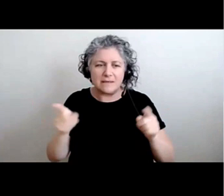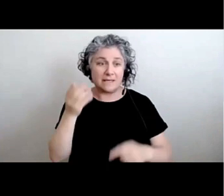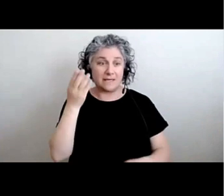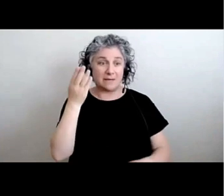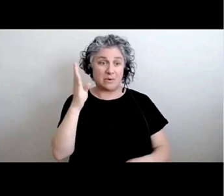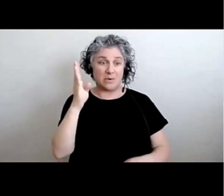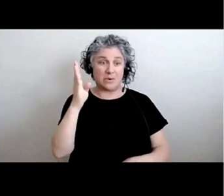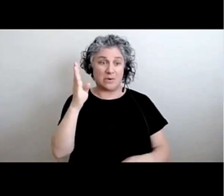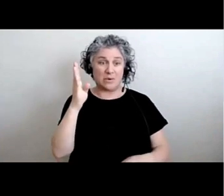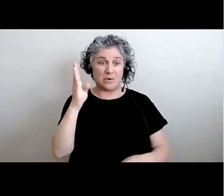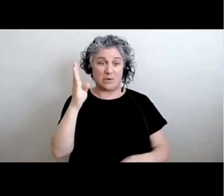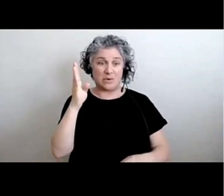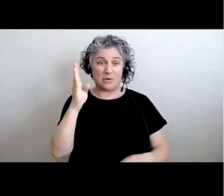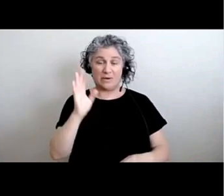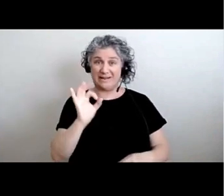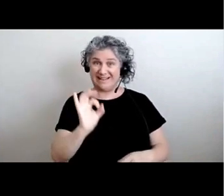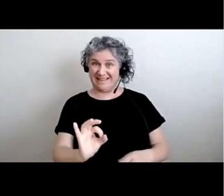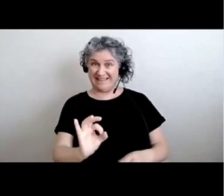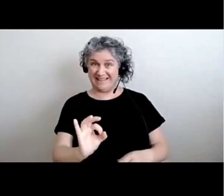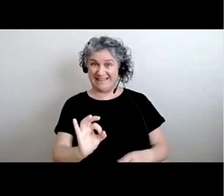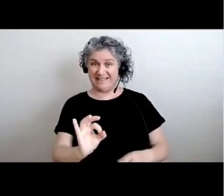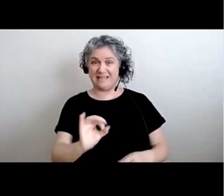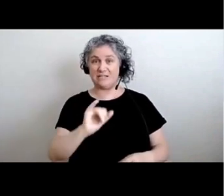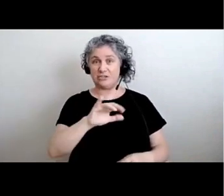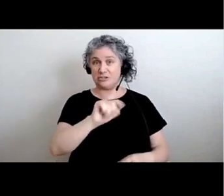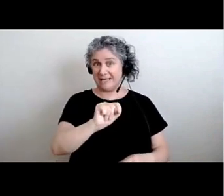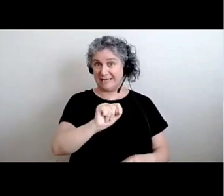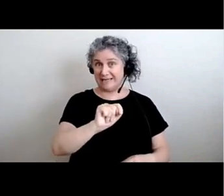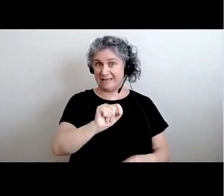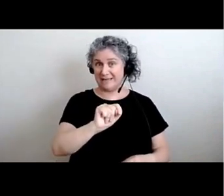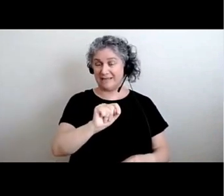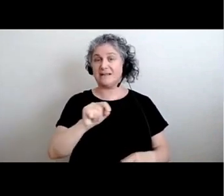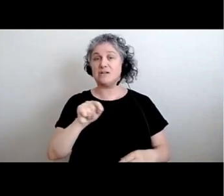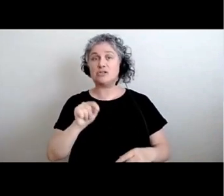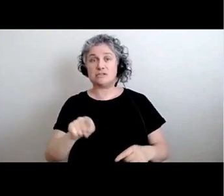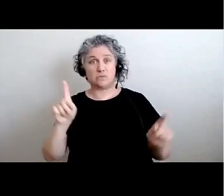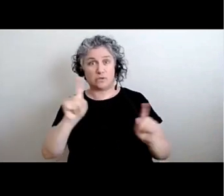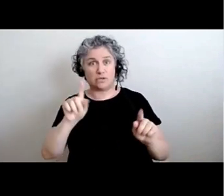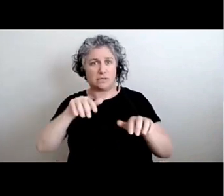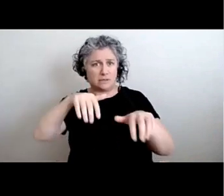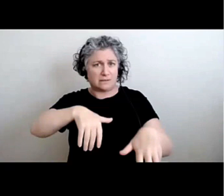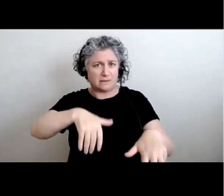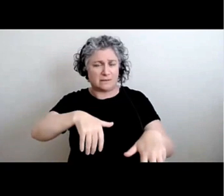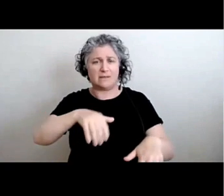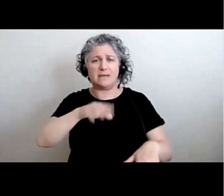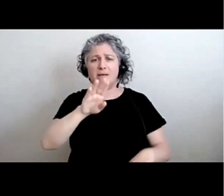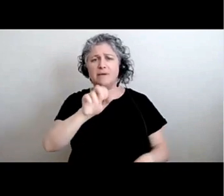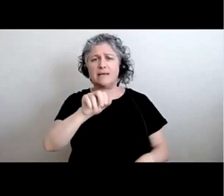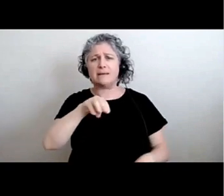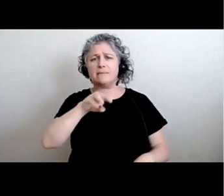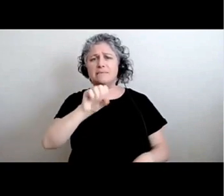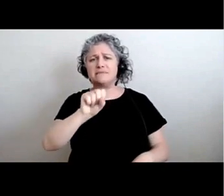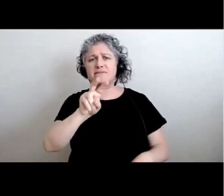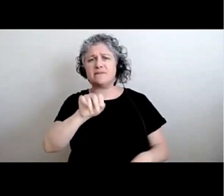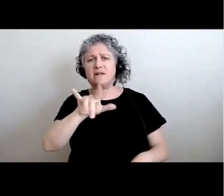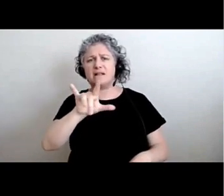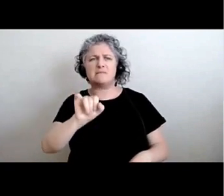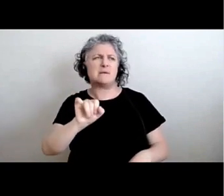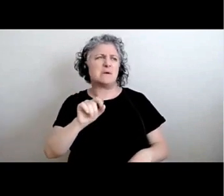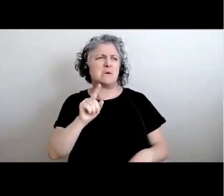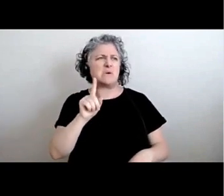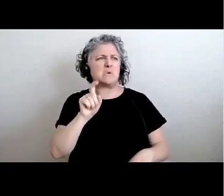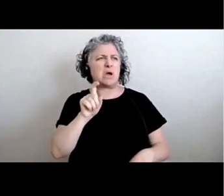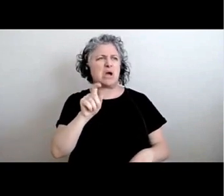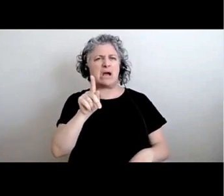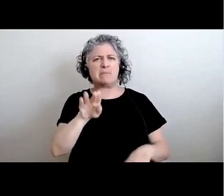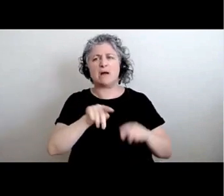you see is actually Janet Oettgen, and Janet is in Niagara, in Beamsville, which is around 100 kilometers from us.